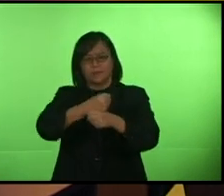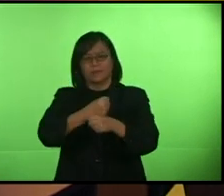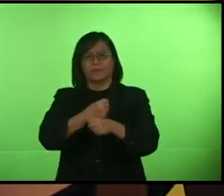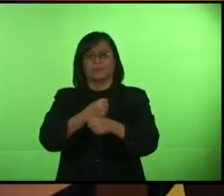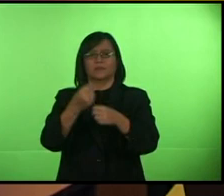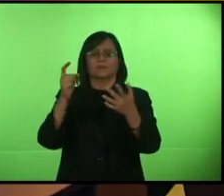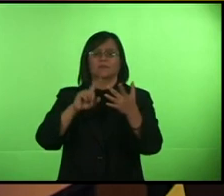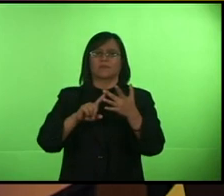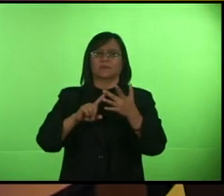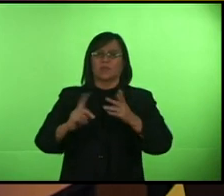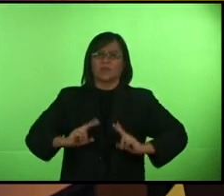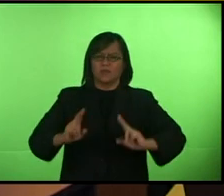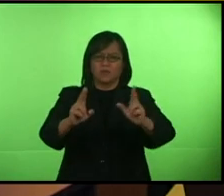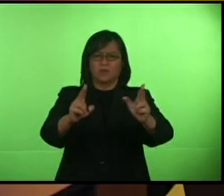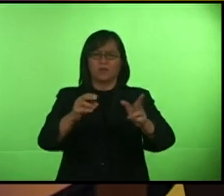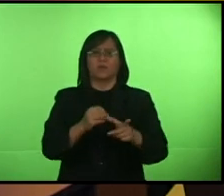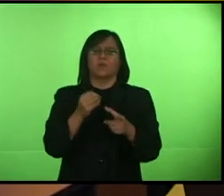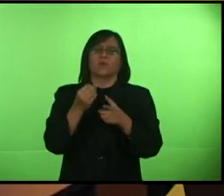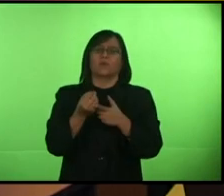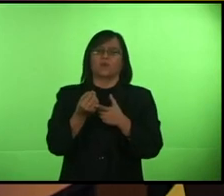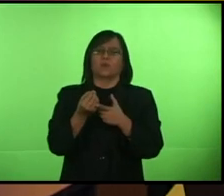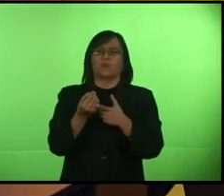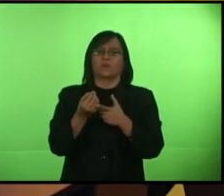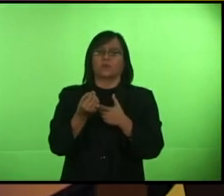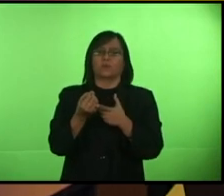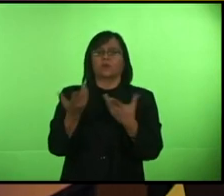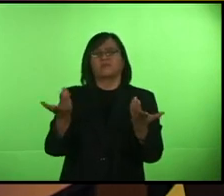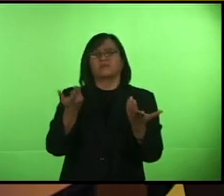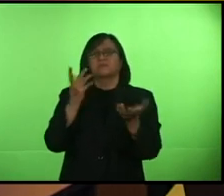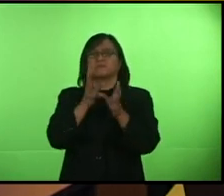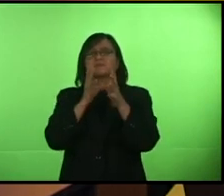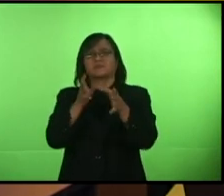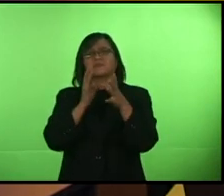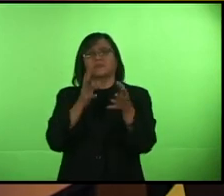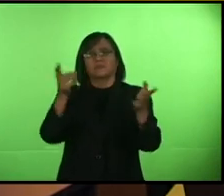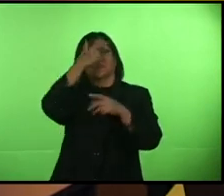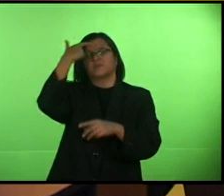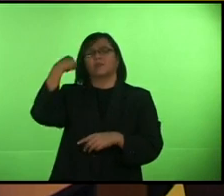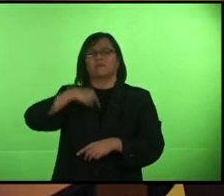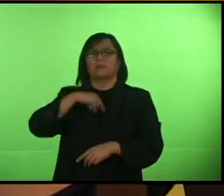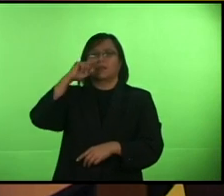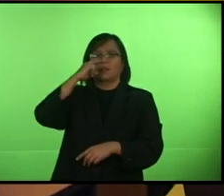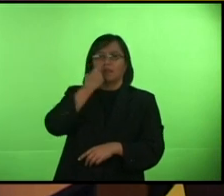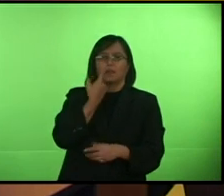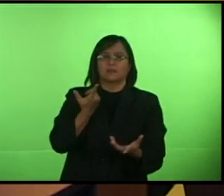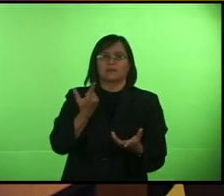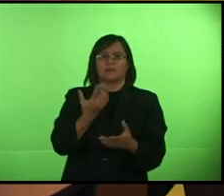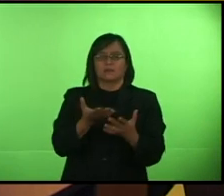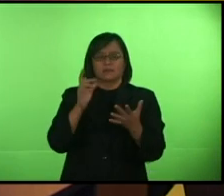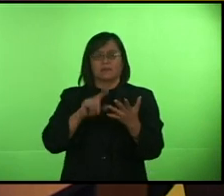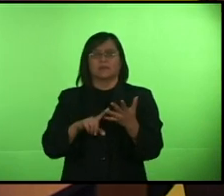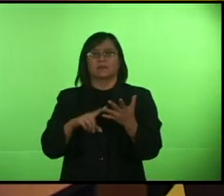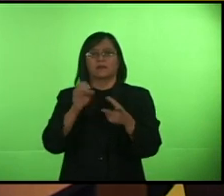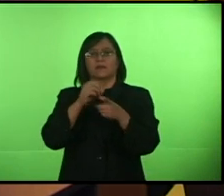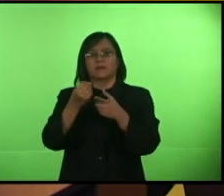person? Convention, urgency. Is it urgent or is just something that you want to talk about because you're bored?